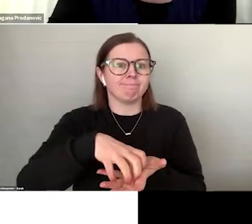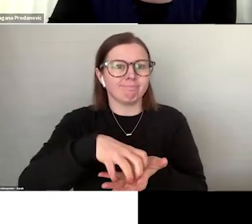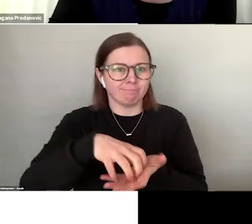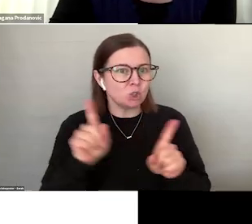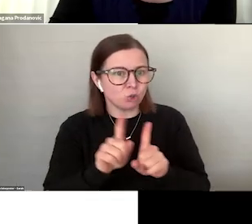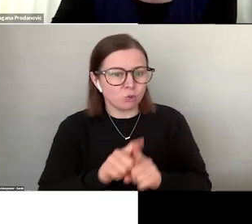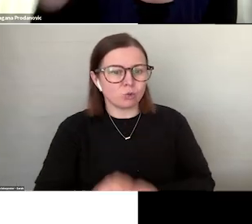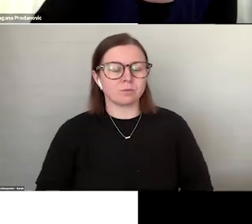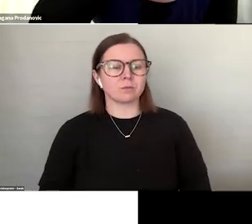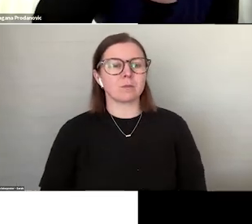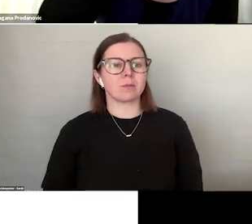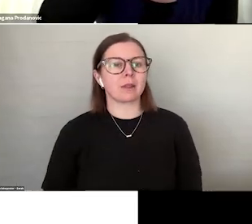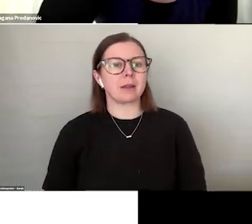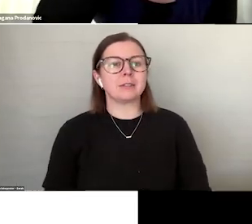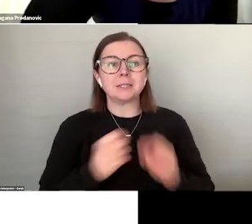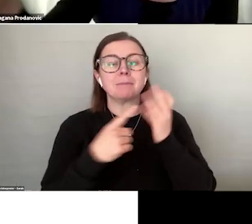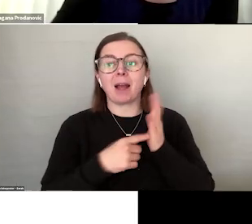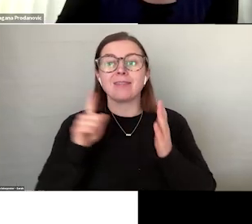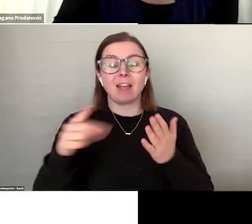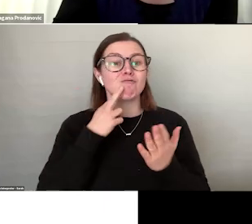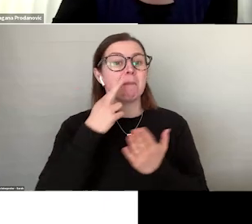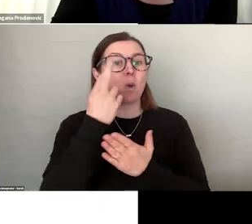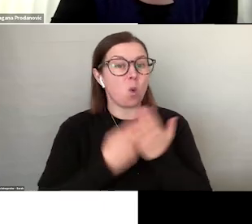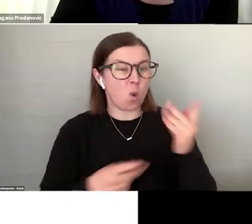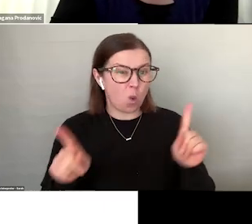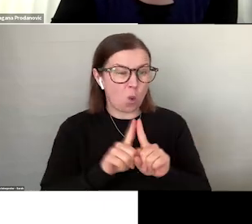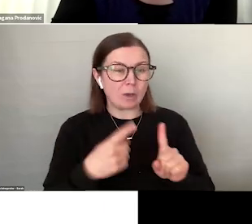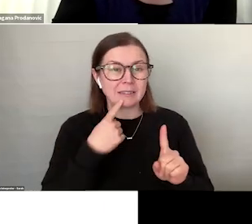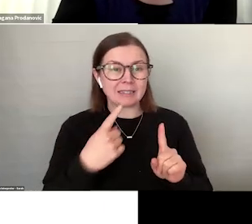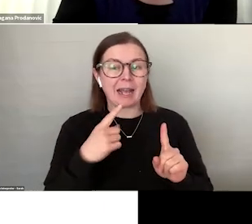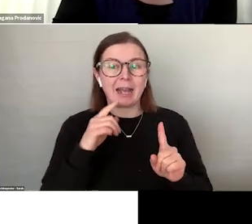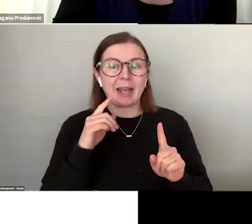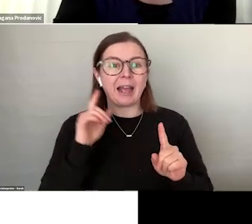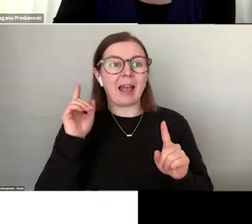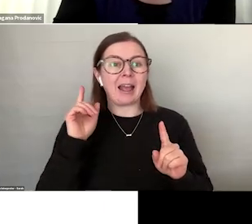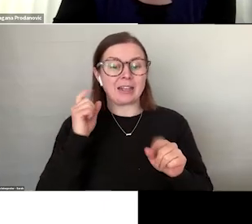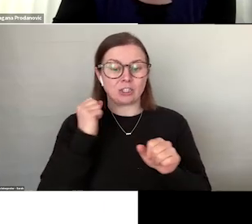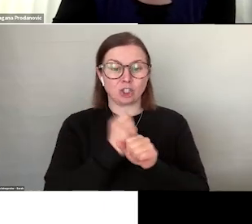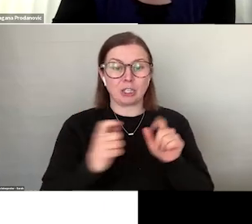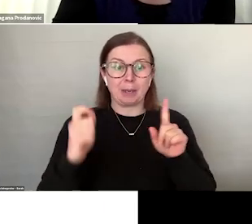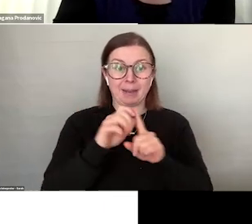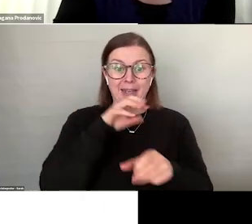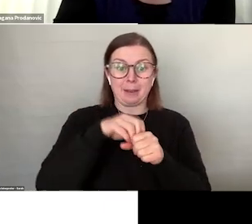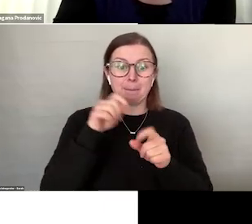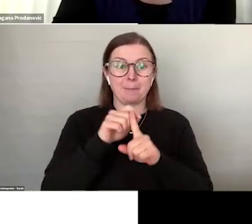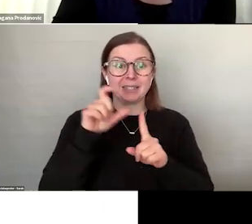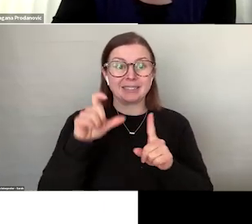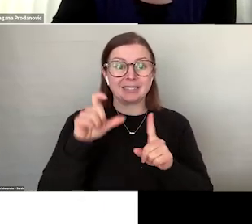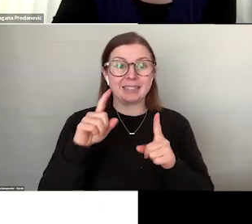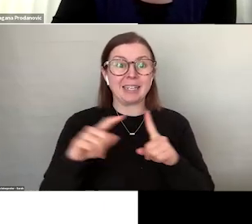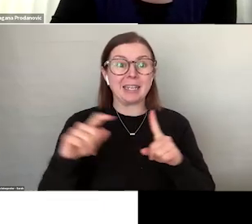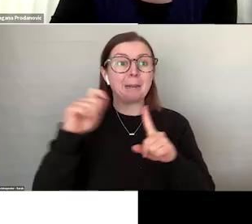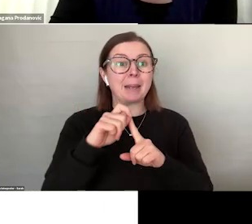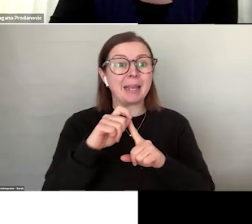The report, though, reported that the engagement from GPs in the PCEP program is quite